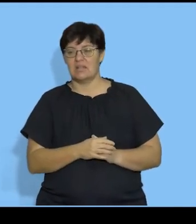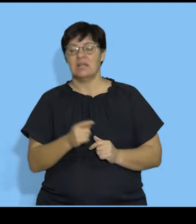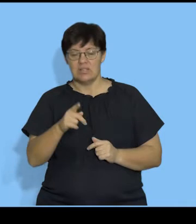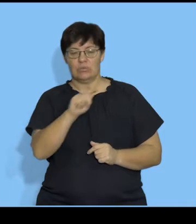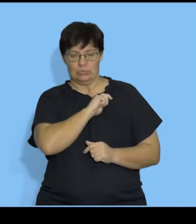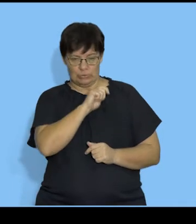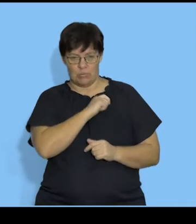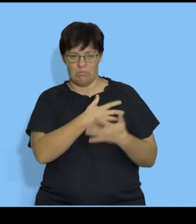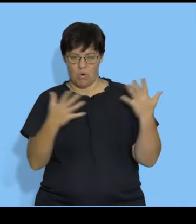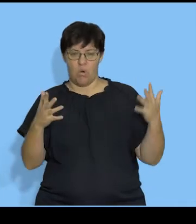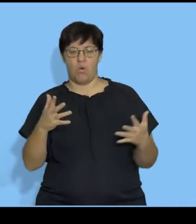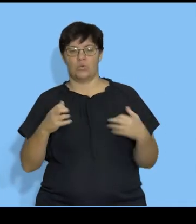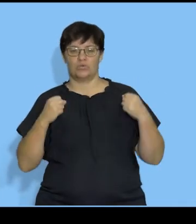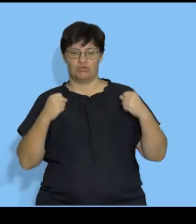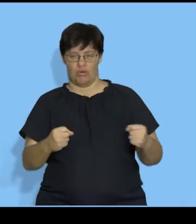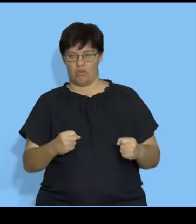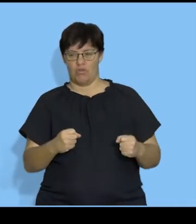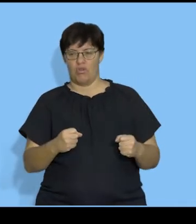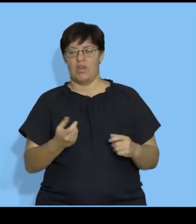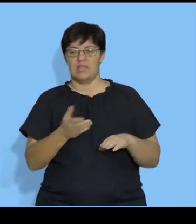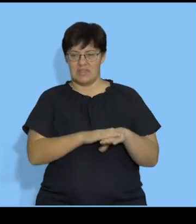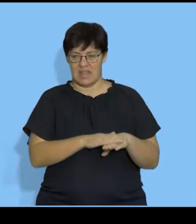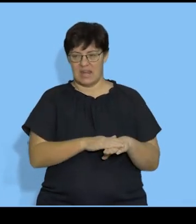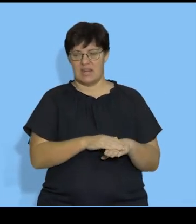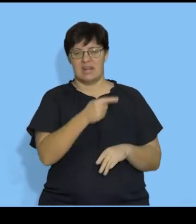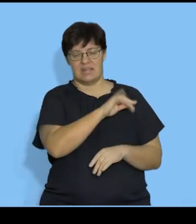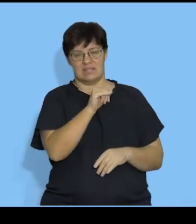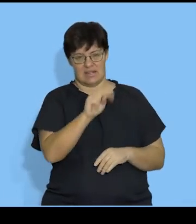stronger reducing agent than zinc by comparison.